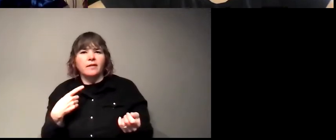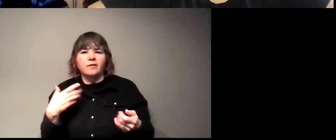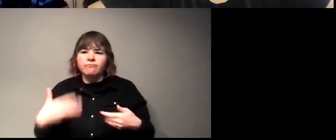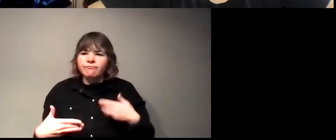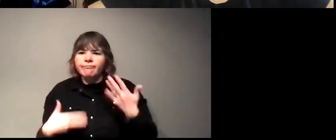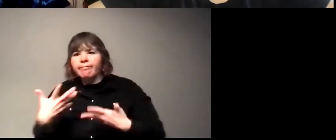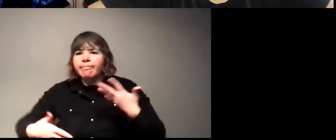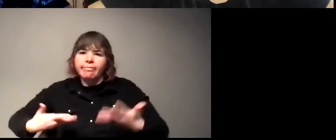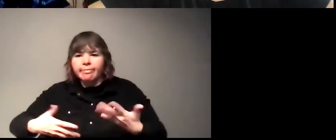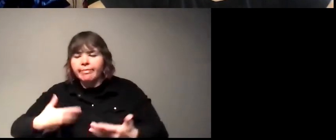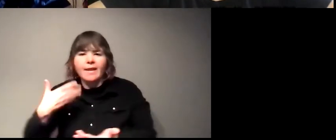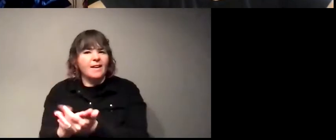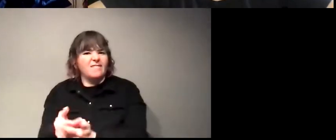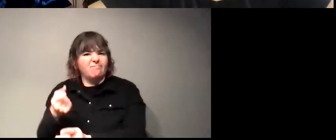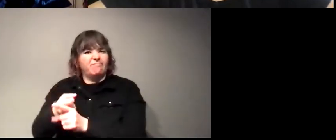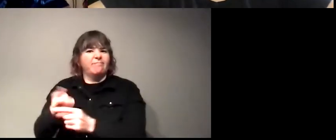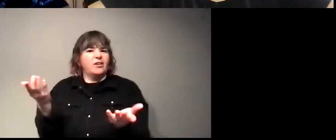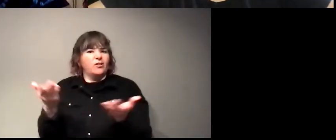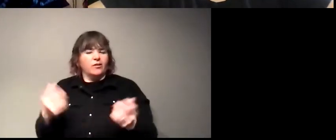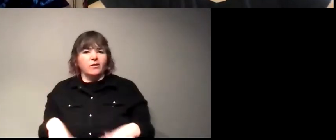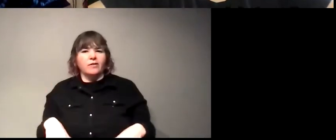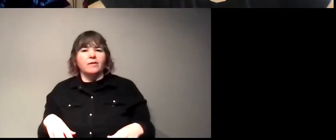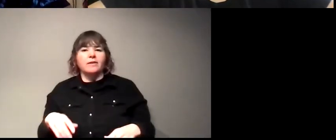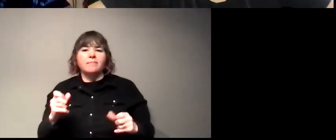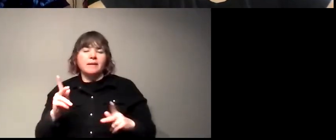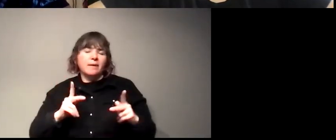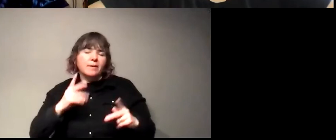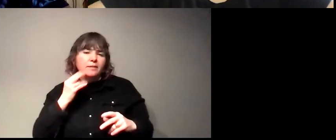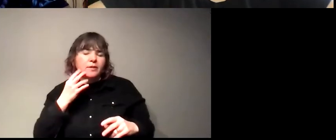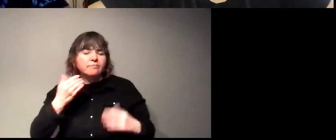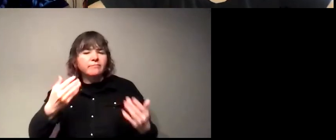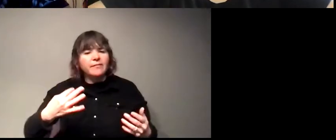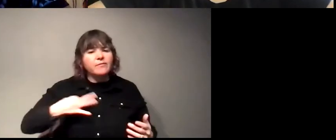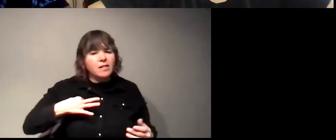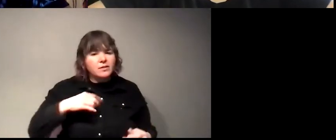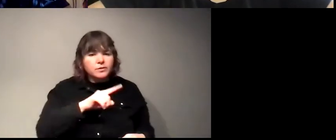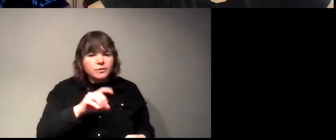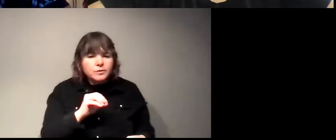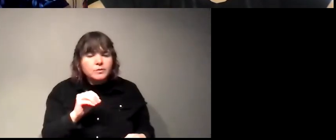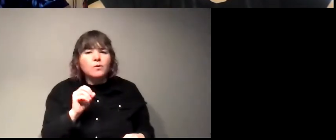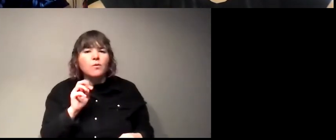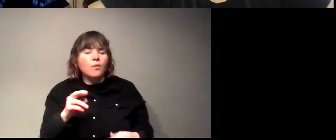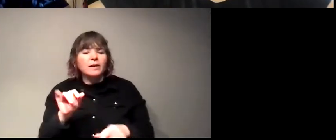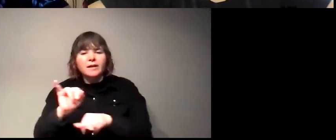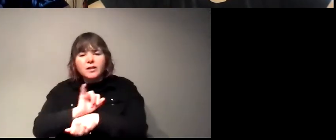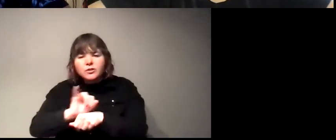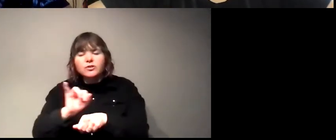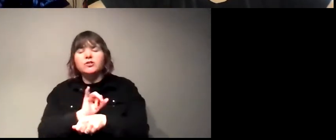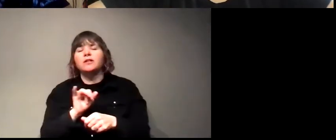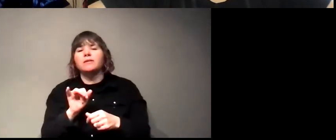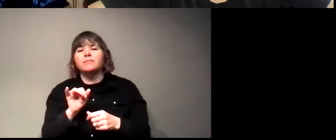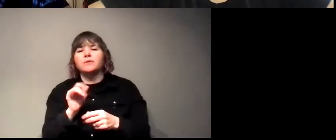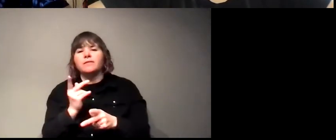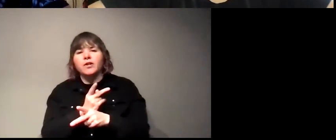forward and ended up here today. A lot of people can get experience volunteering with zoos or doing internships, figuring out if it's